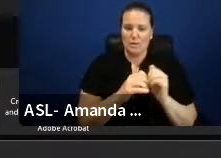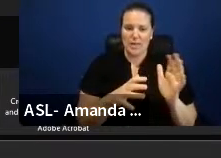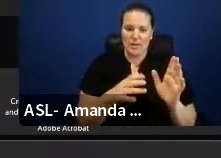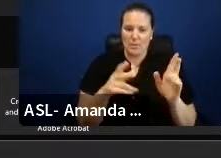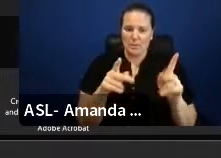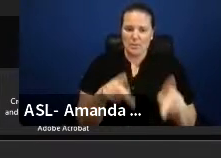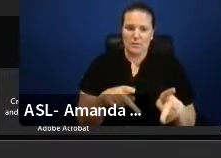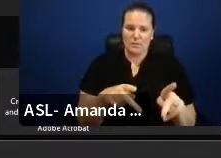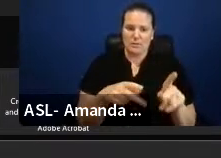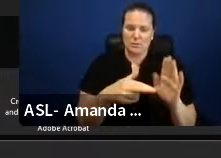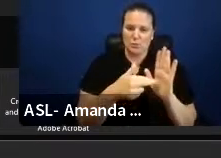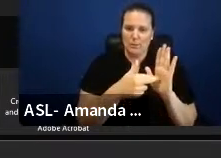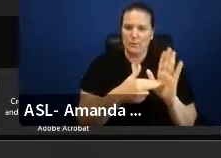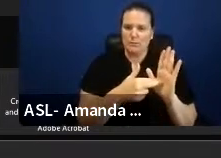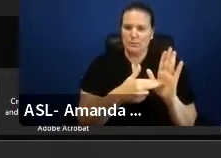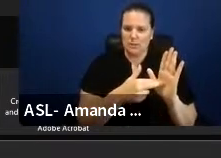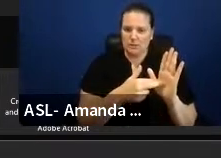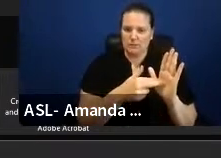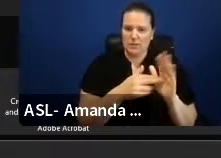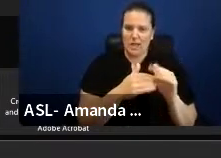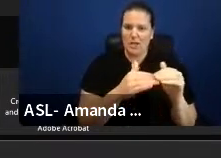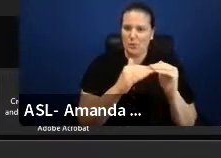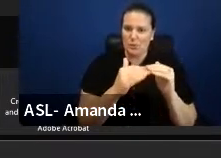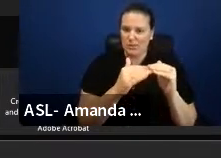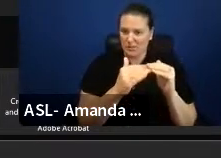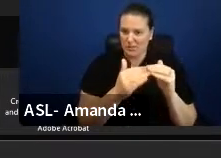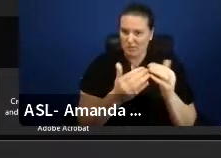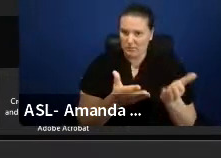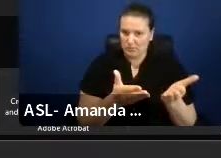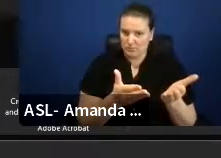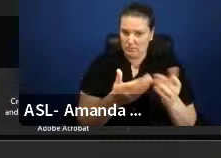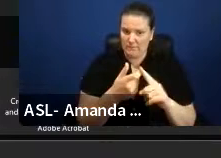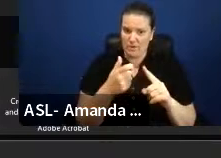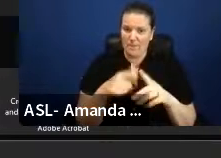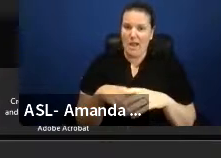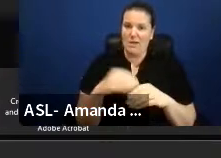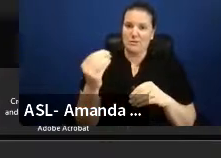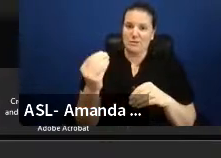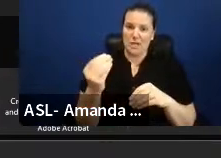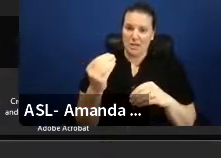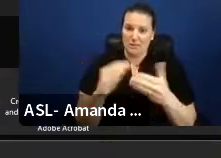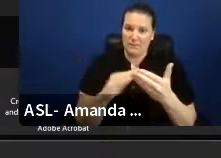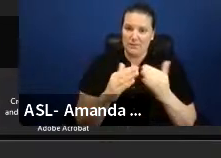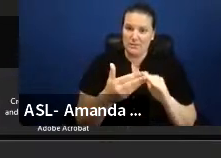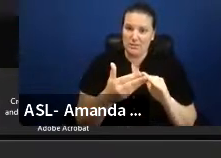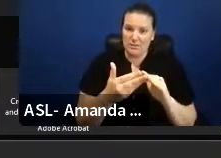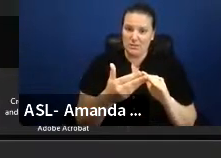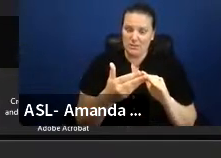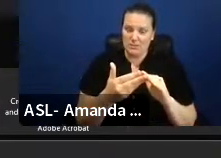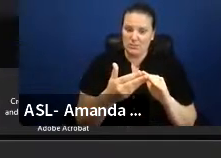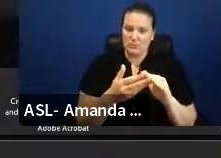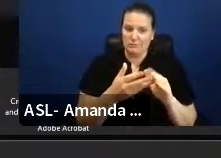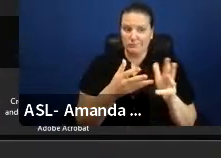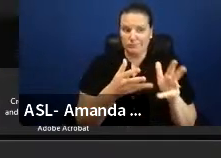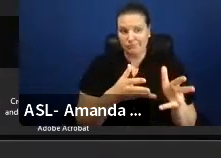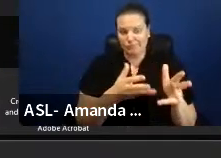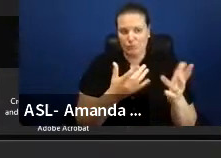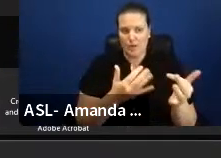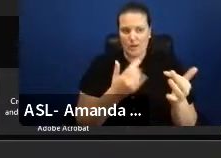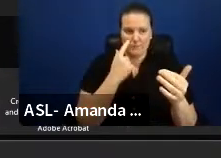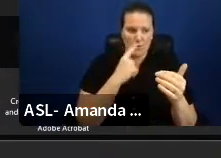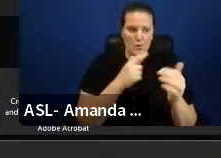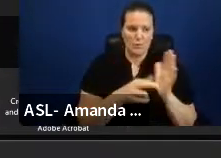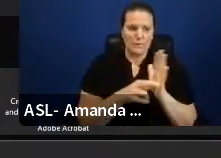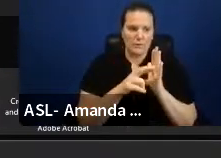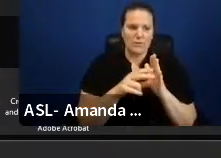person representing the equity from outside of the city to sit on a review panel,